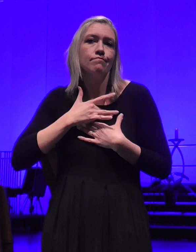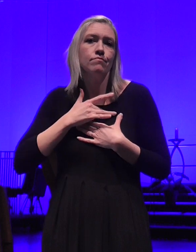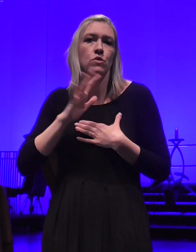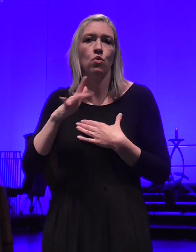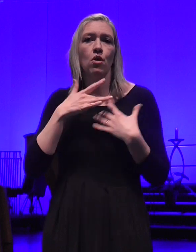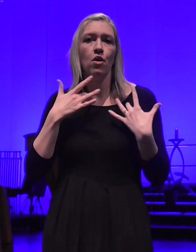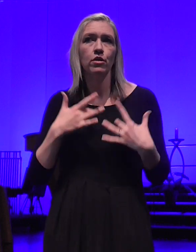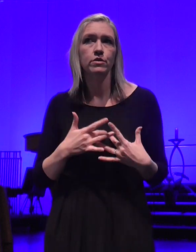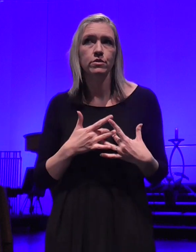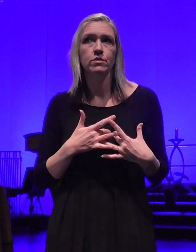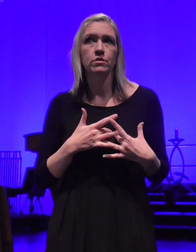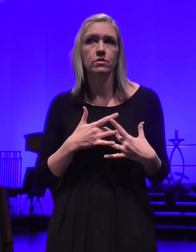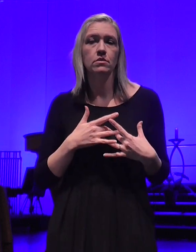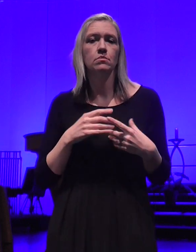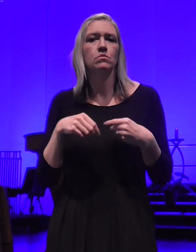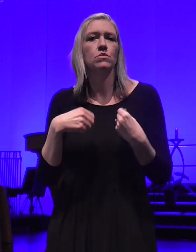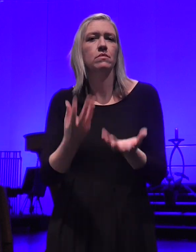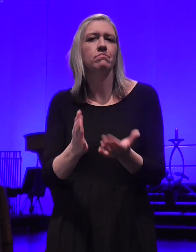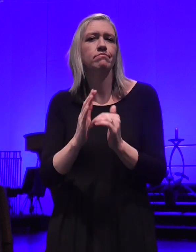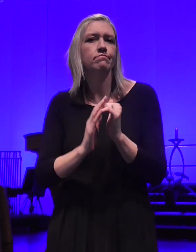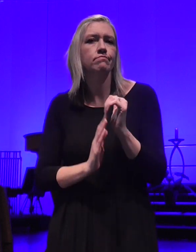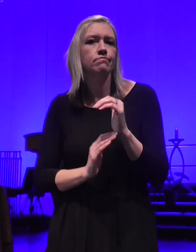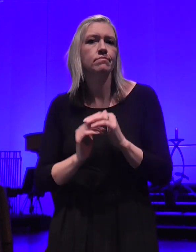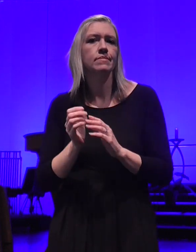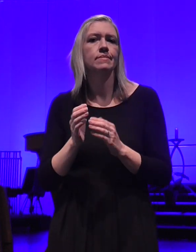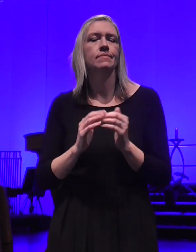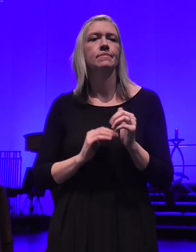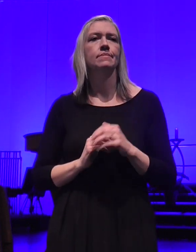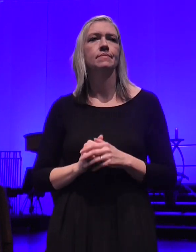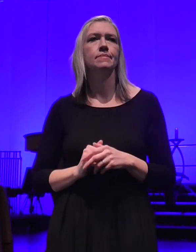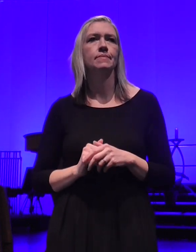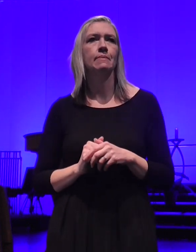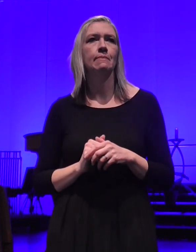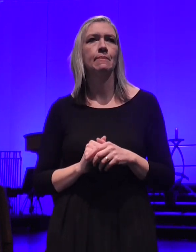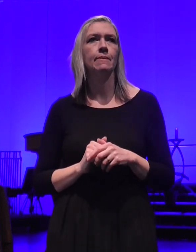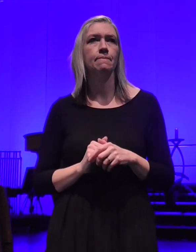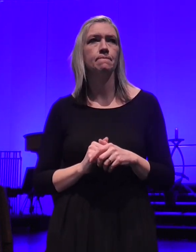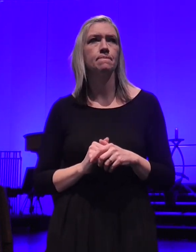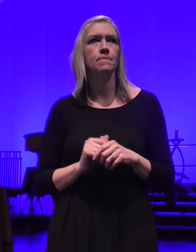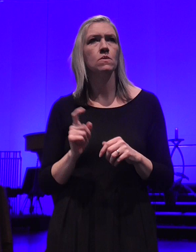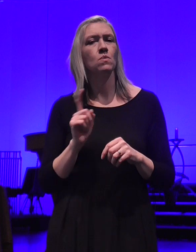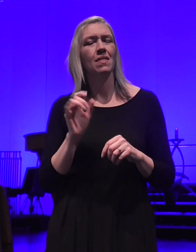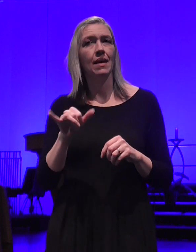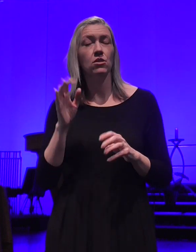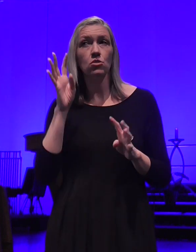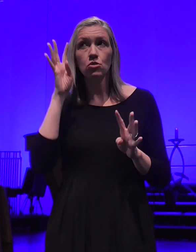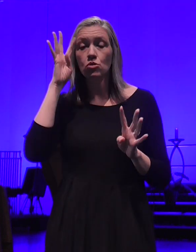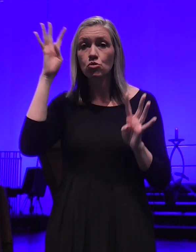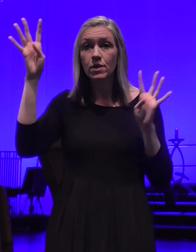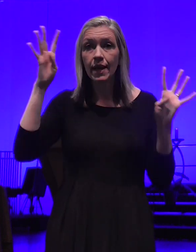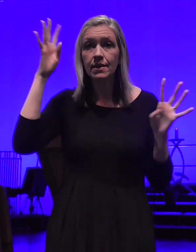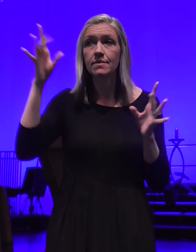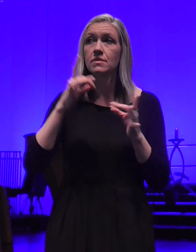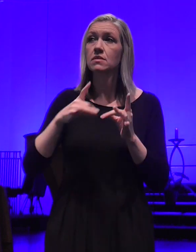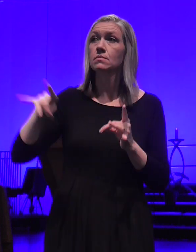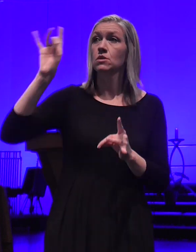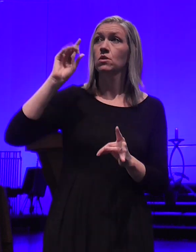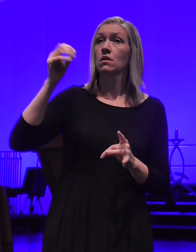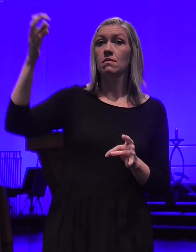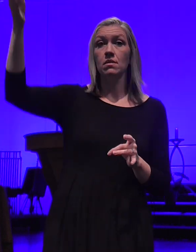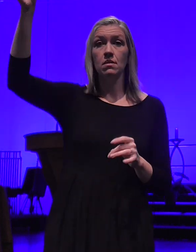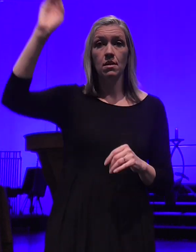heart and puts it at ease, where the creative Spirit of God